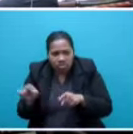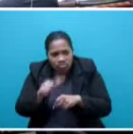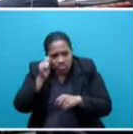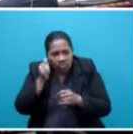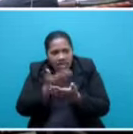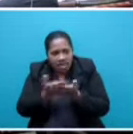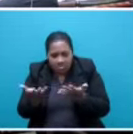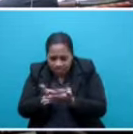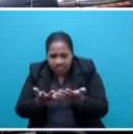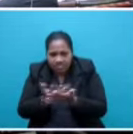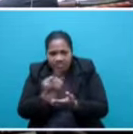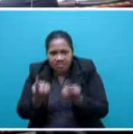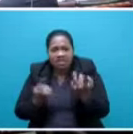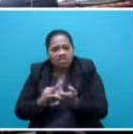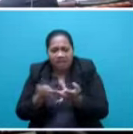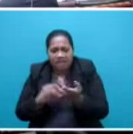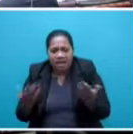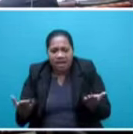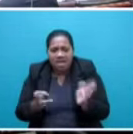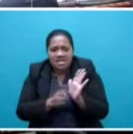other, not your stuff. Yeah. Order.